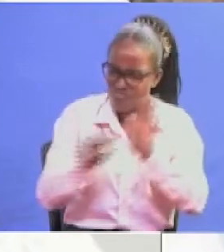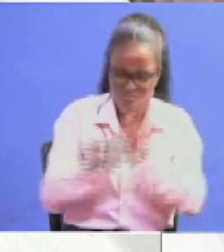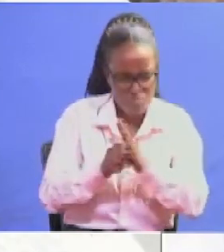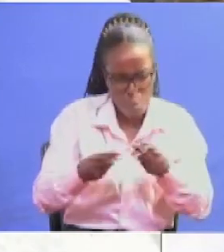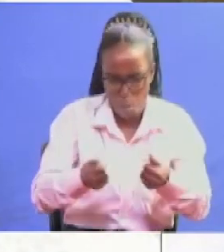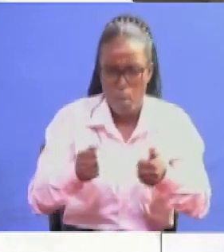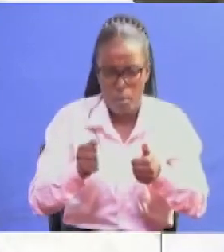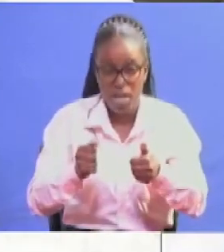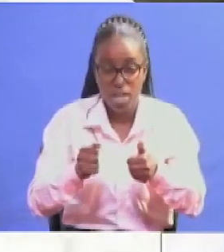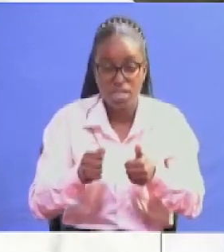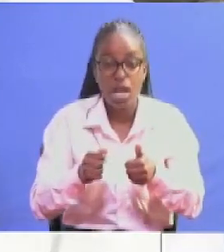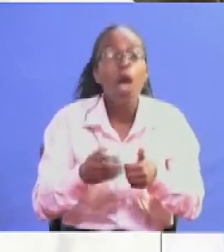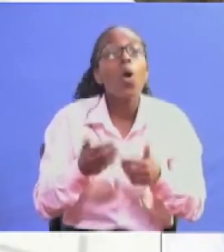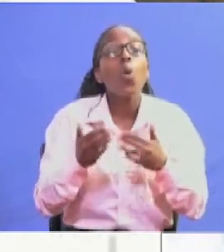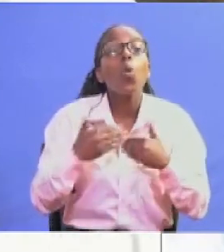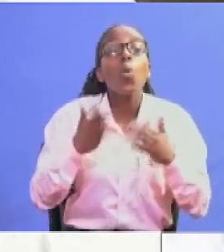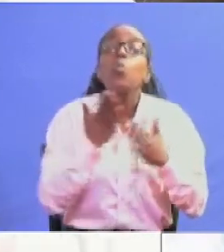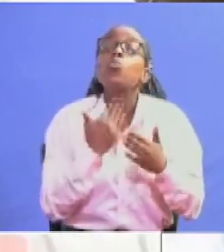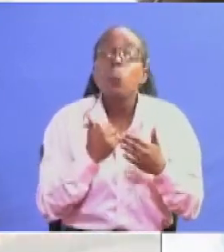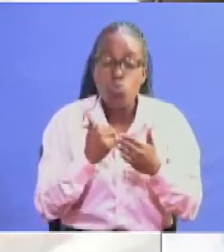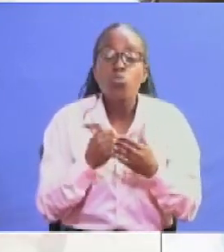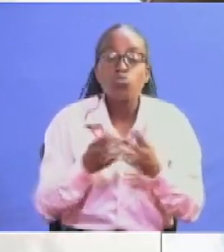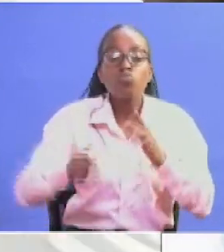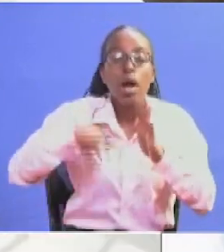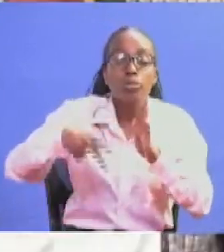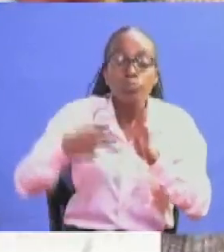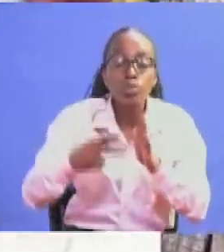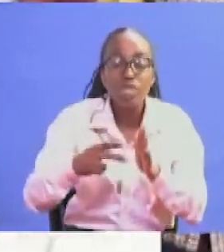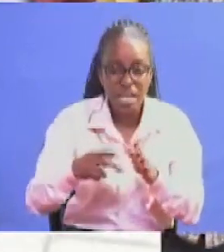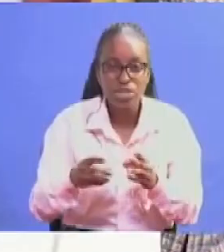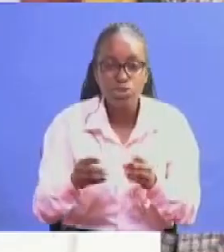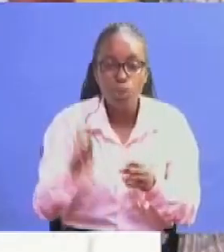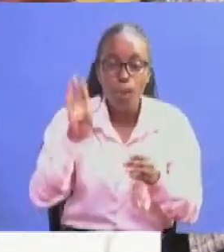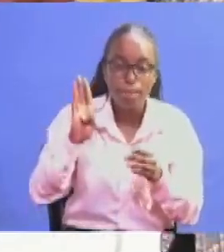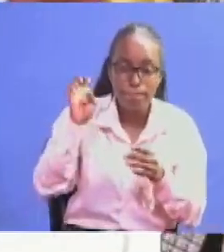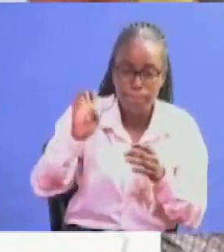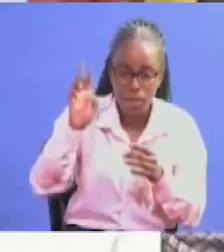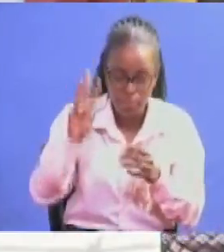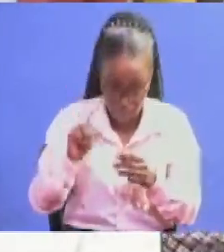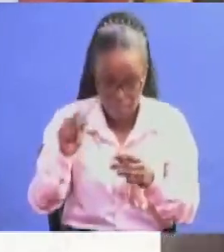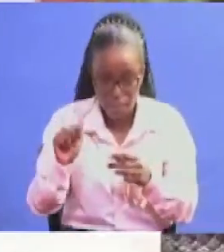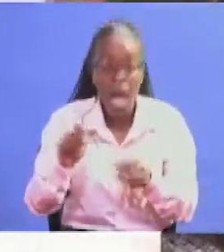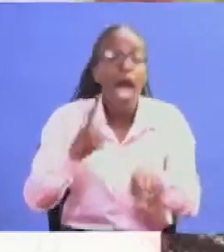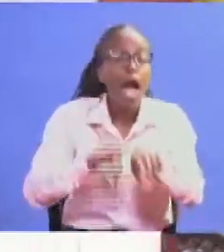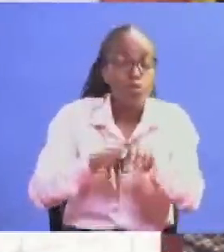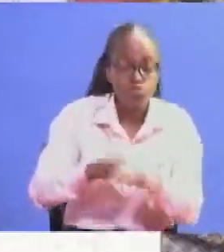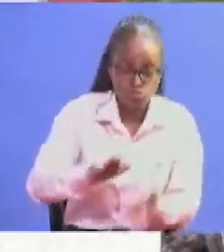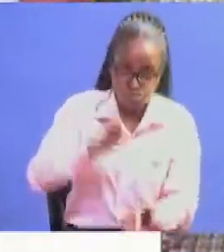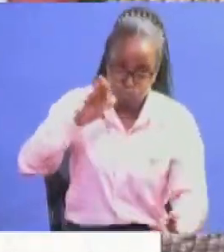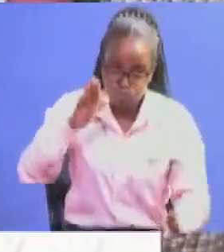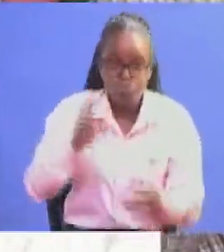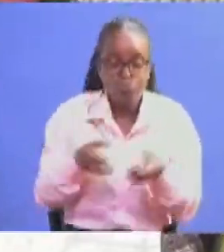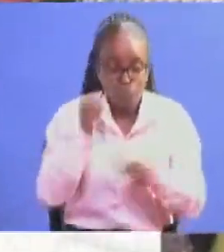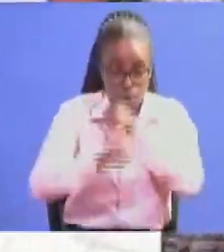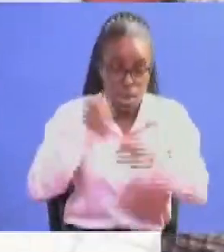expecting that actually even the production of Dima has been very high this year. The current board member John Mithamo lamented that the